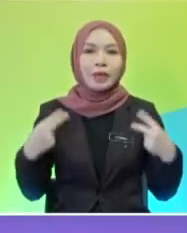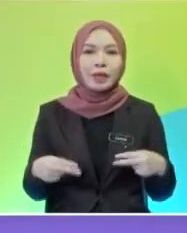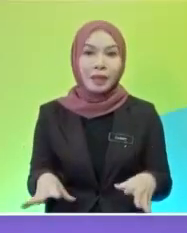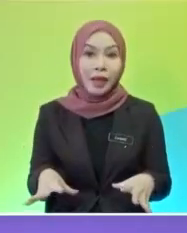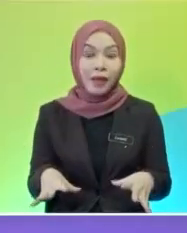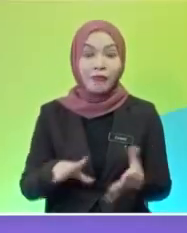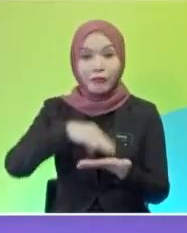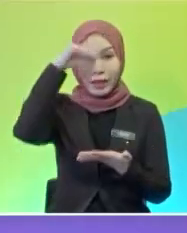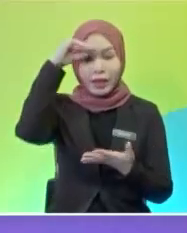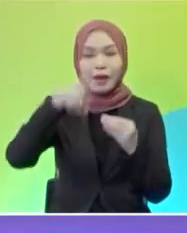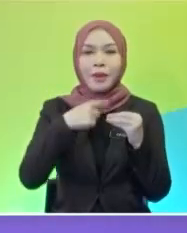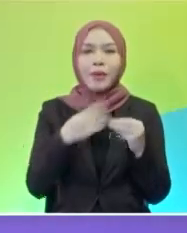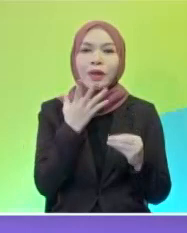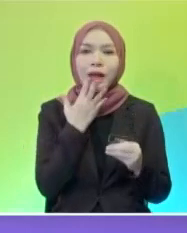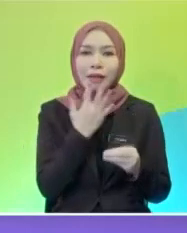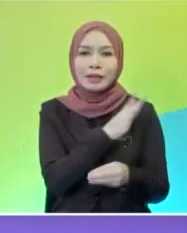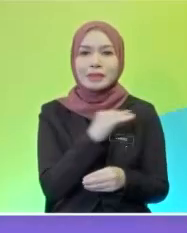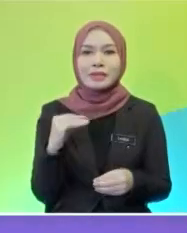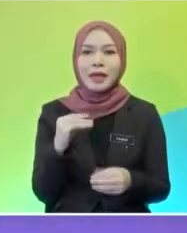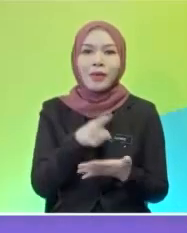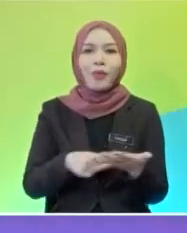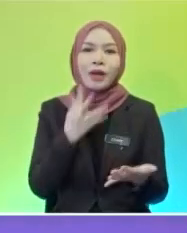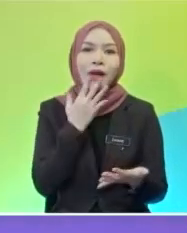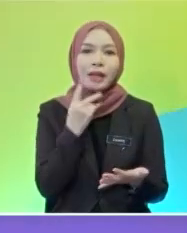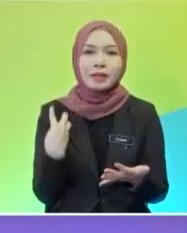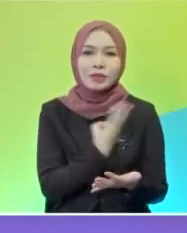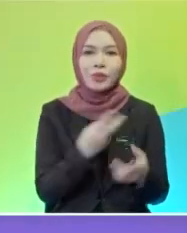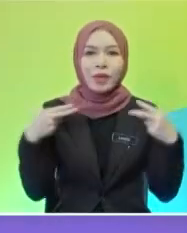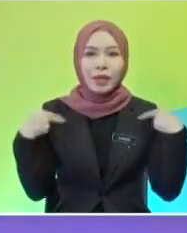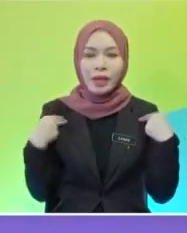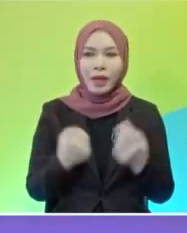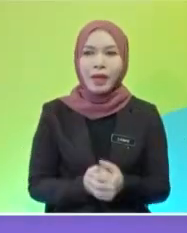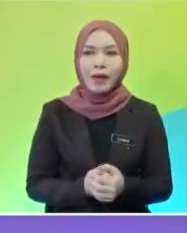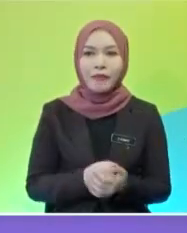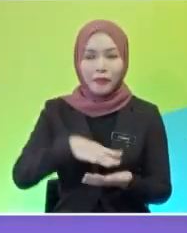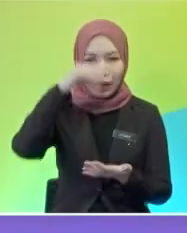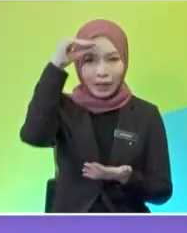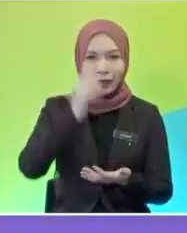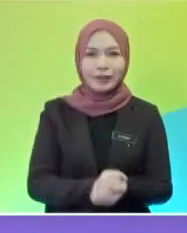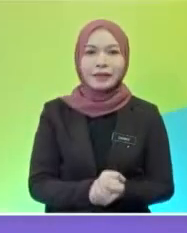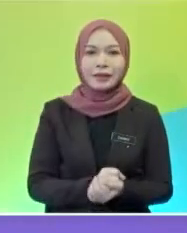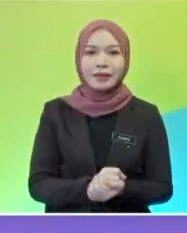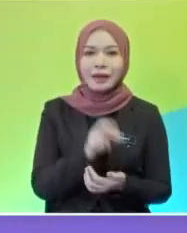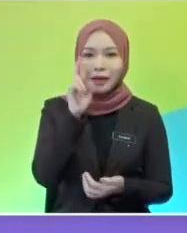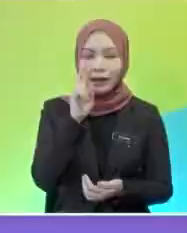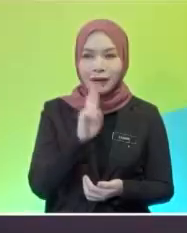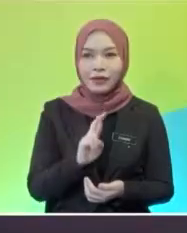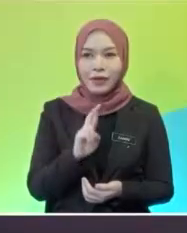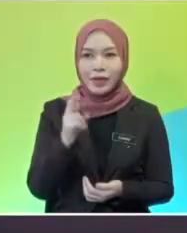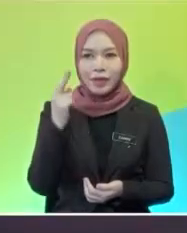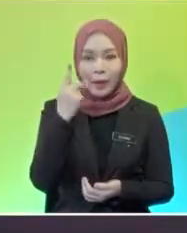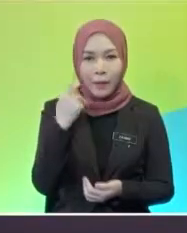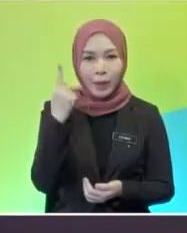Mm-hmm. Remember? Yep. Okay, what are the colors that we have learned? Can you red, name the color? Yes.